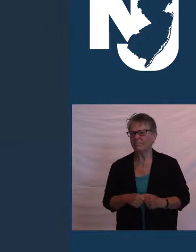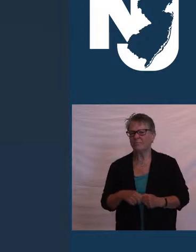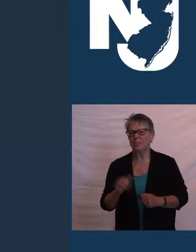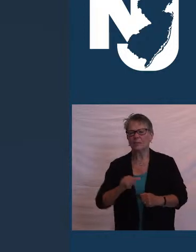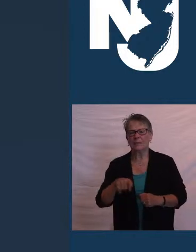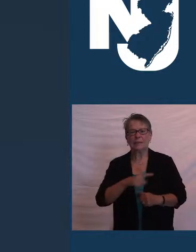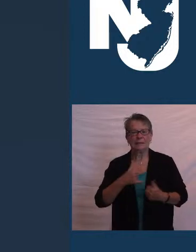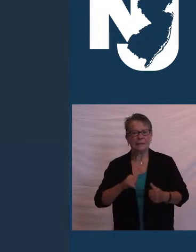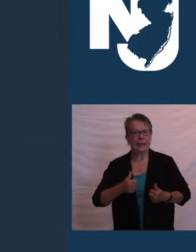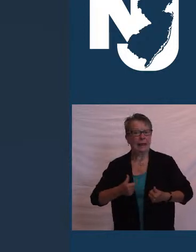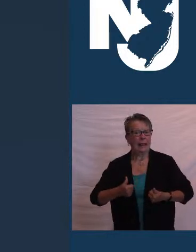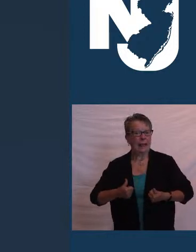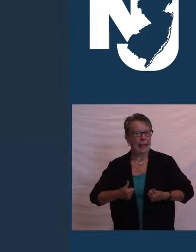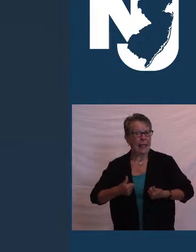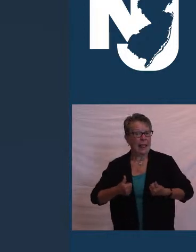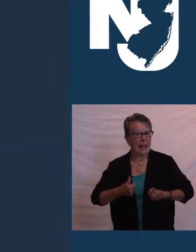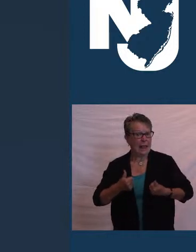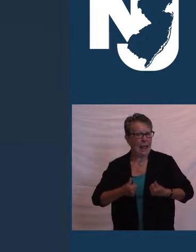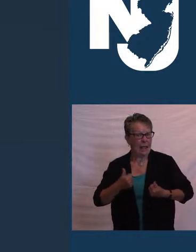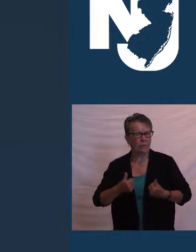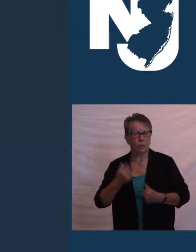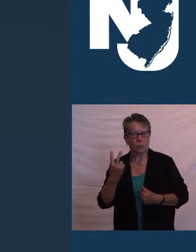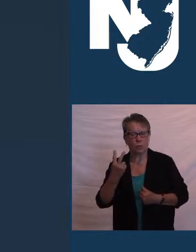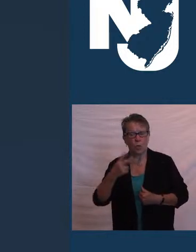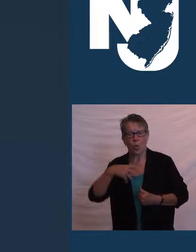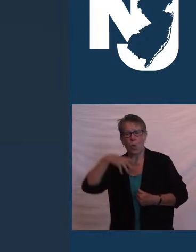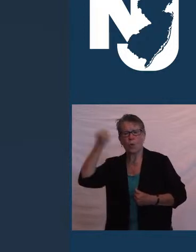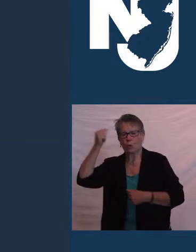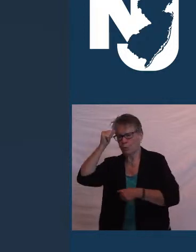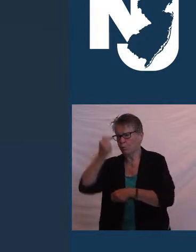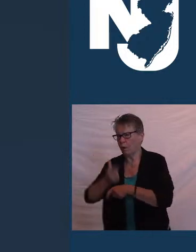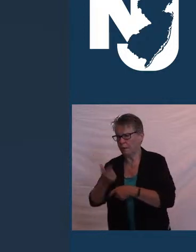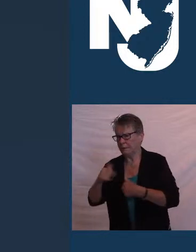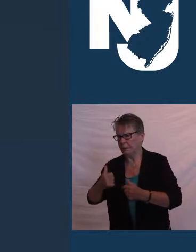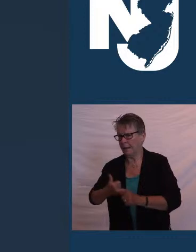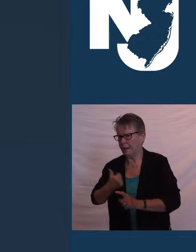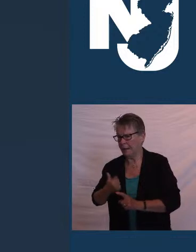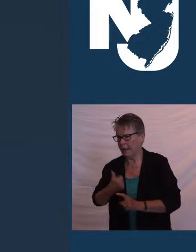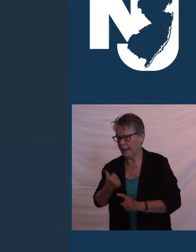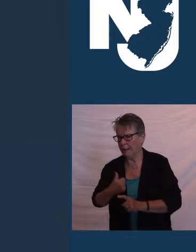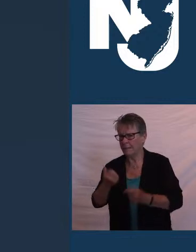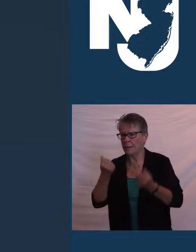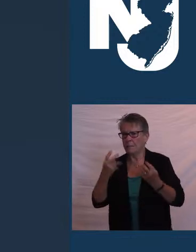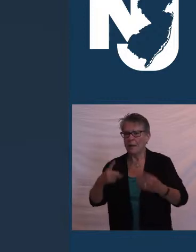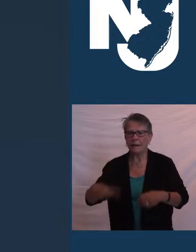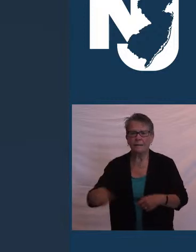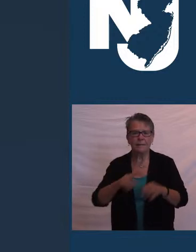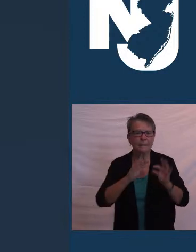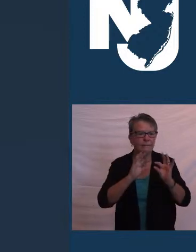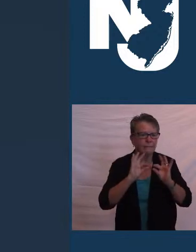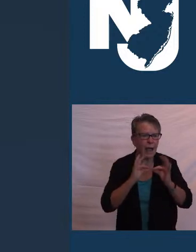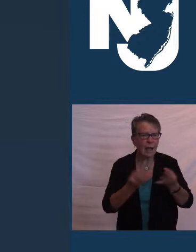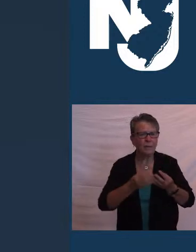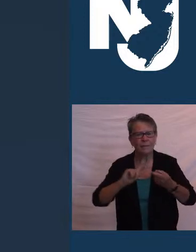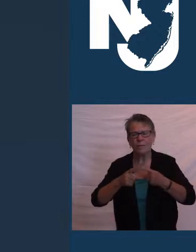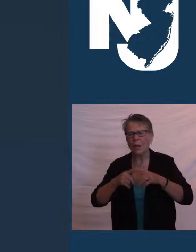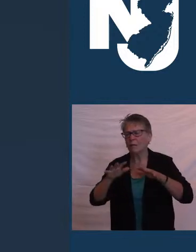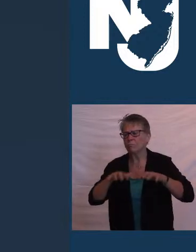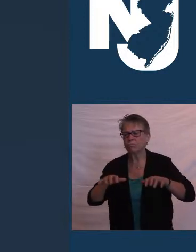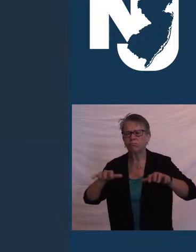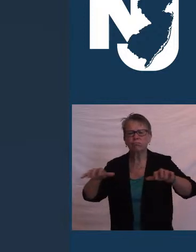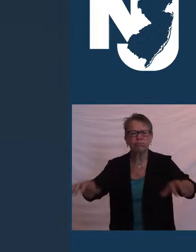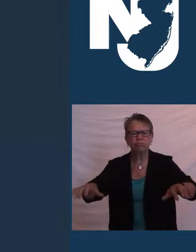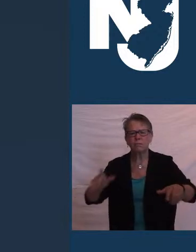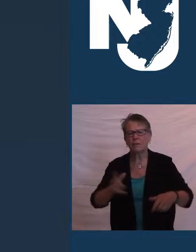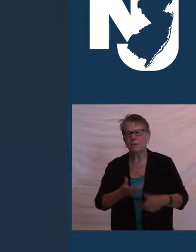and their families, along with numerous cousins and incredible friends. We thank Bob for teaching his passion and living